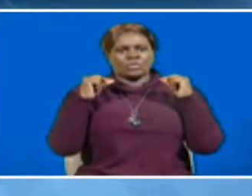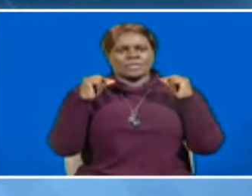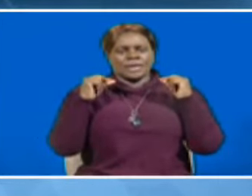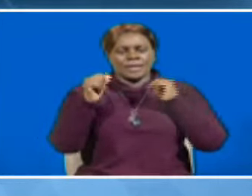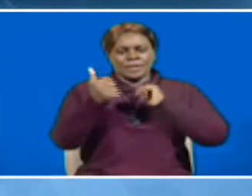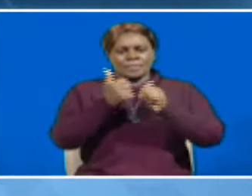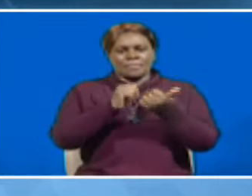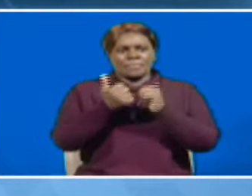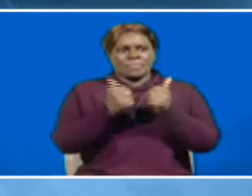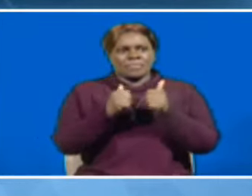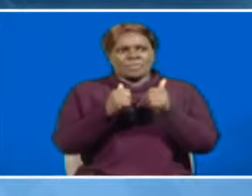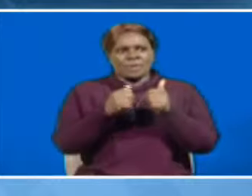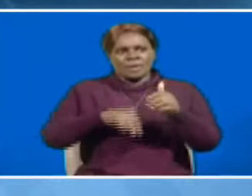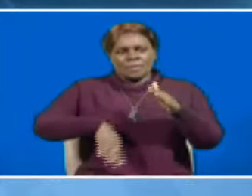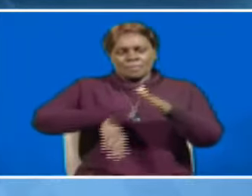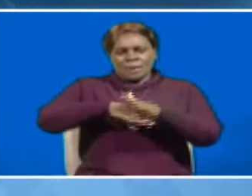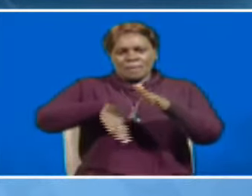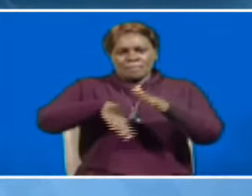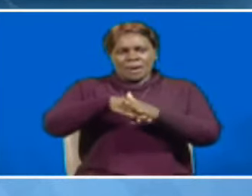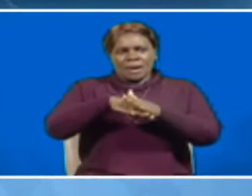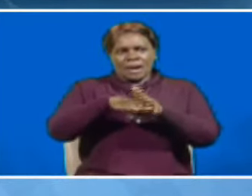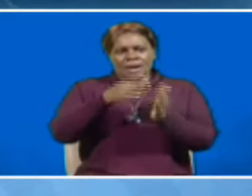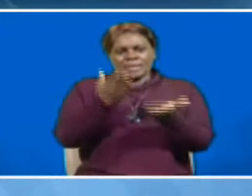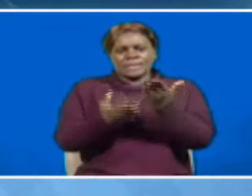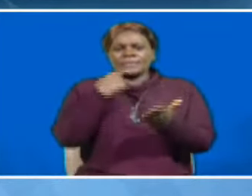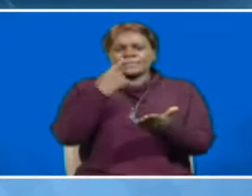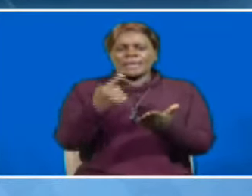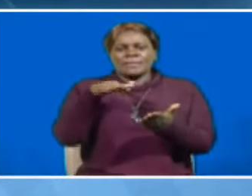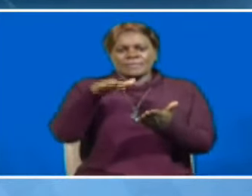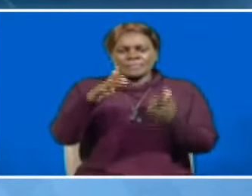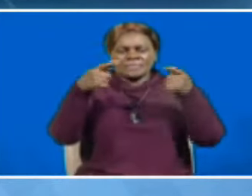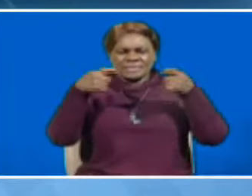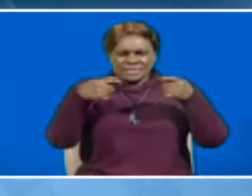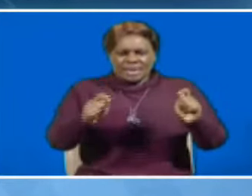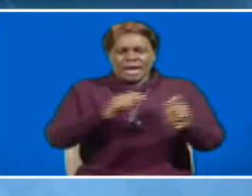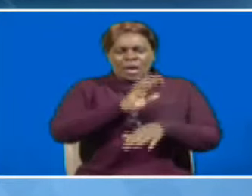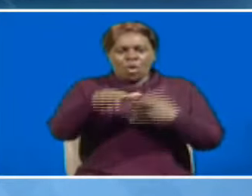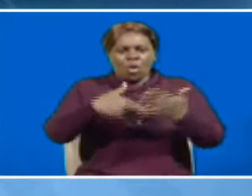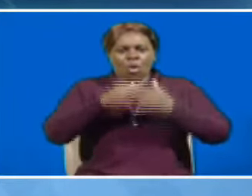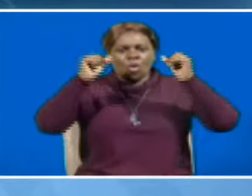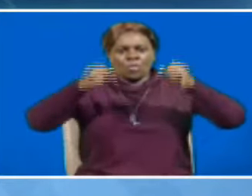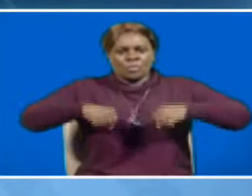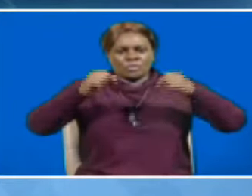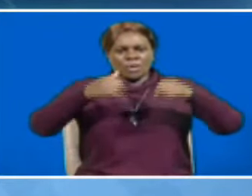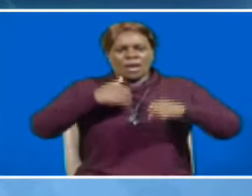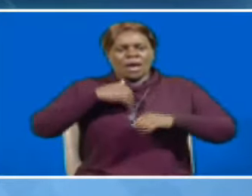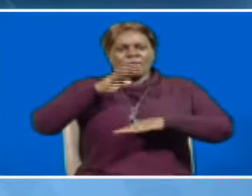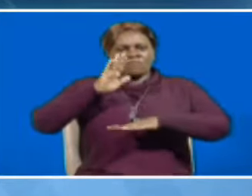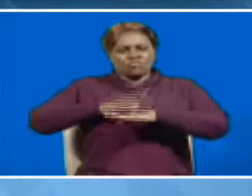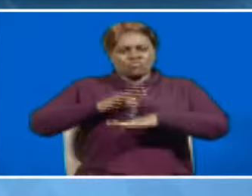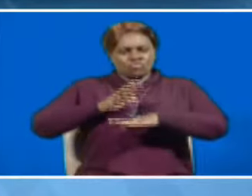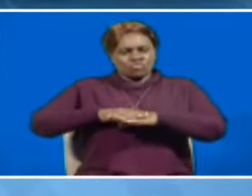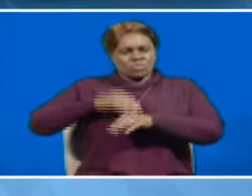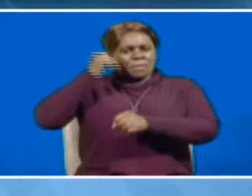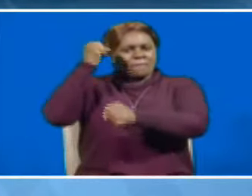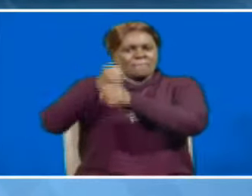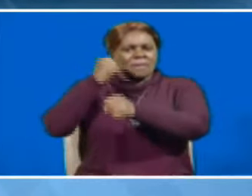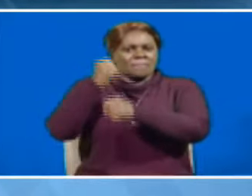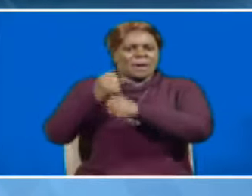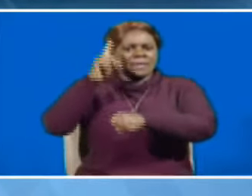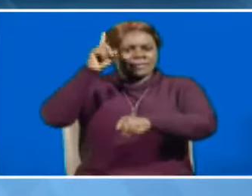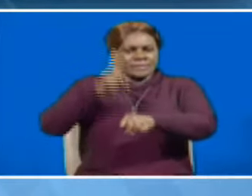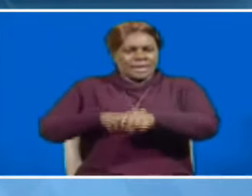clinic and in that football Clinic they said that they will try as much as possible and have a very very formidable outing